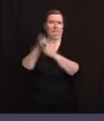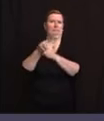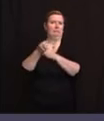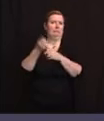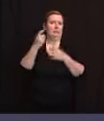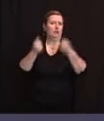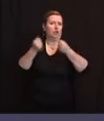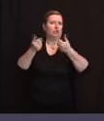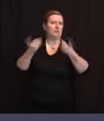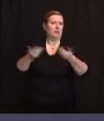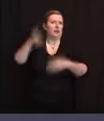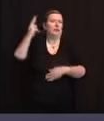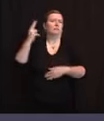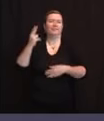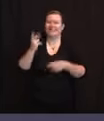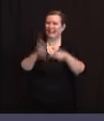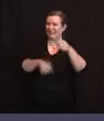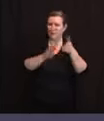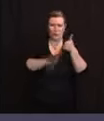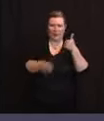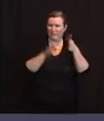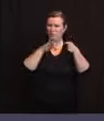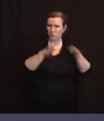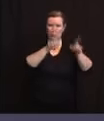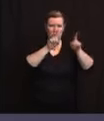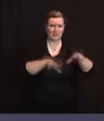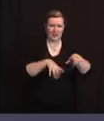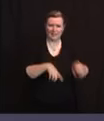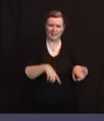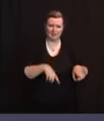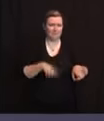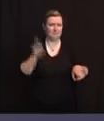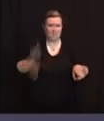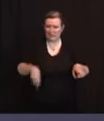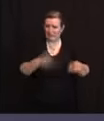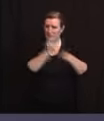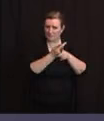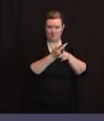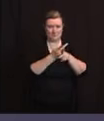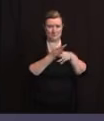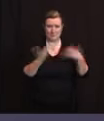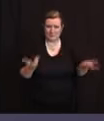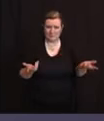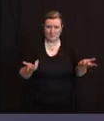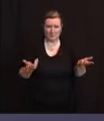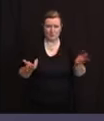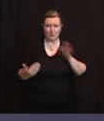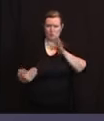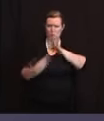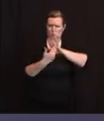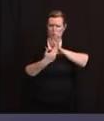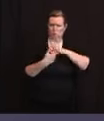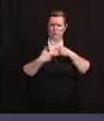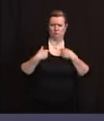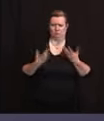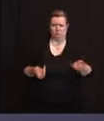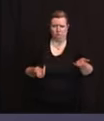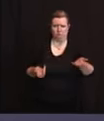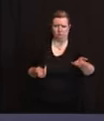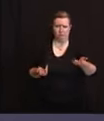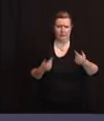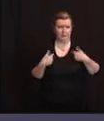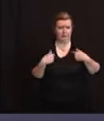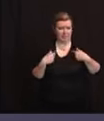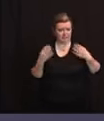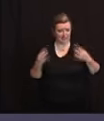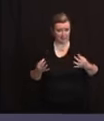that road, no pun intended. I've got nothing to add on a suit. We make the decision about what's essential and what's not essential with